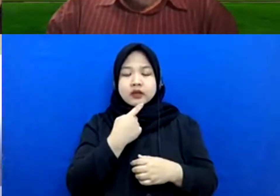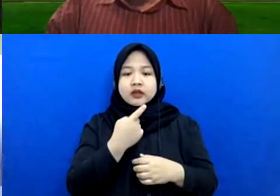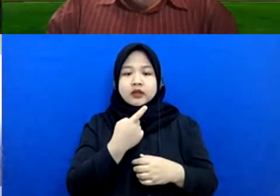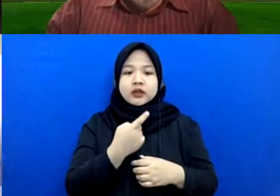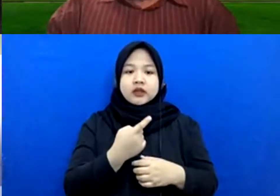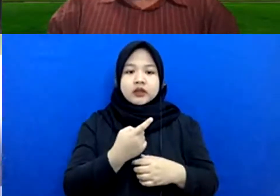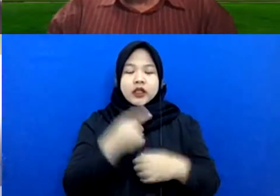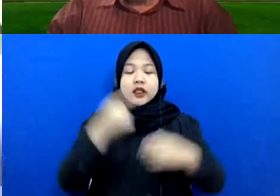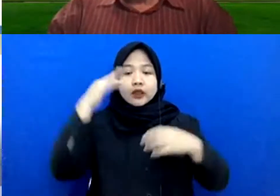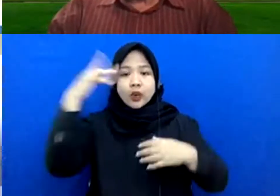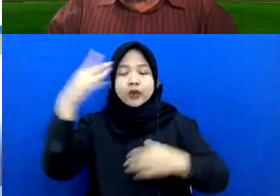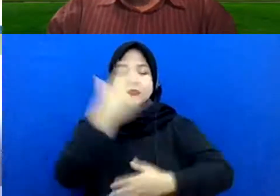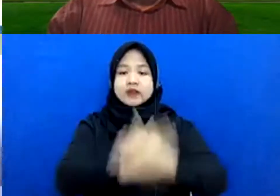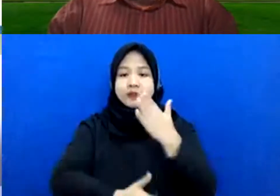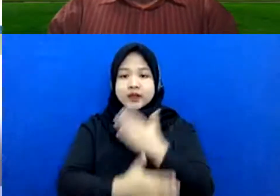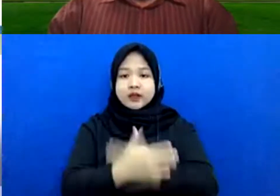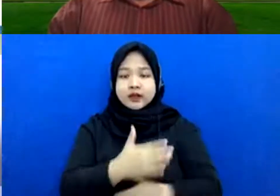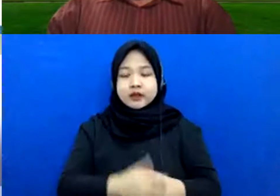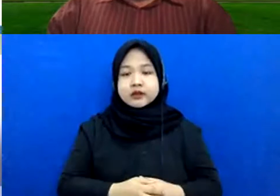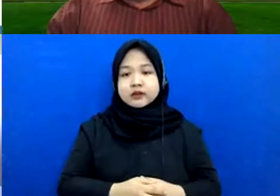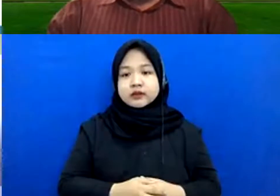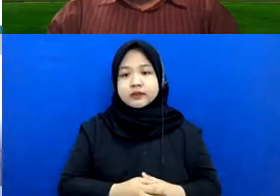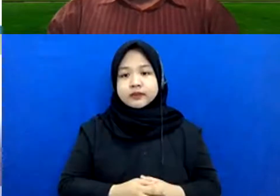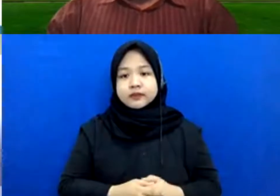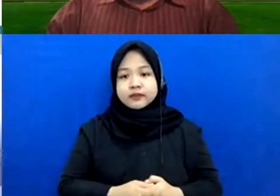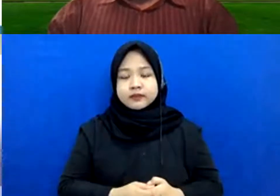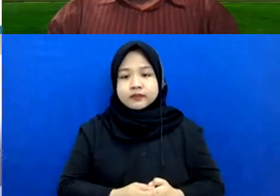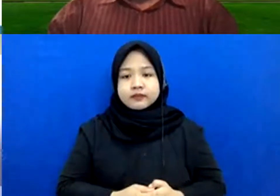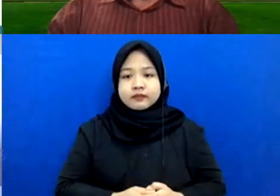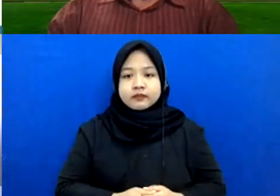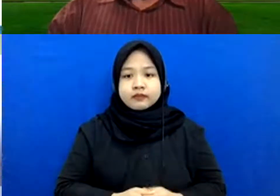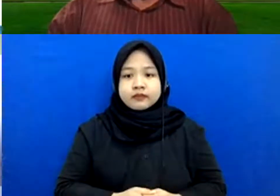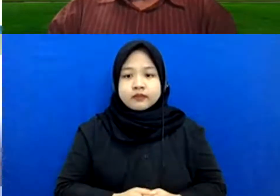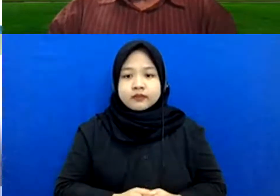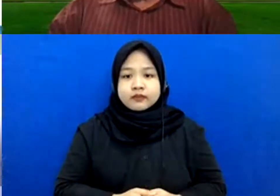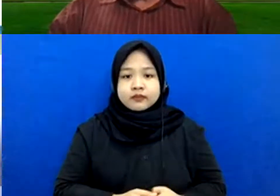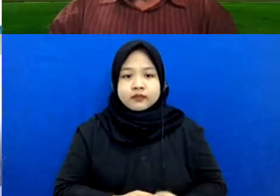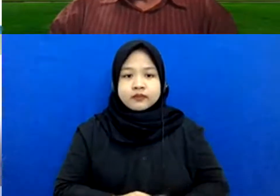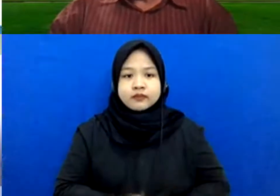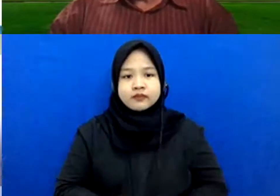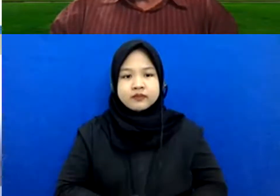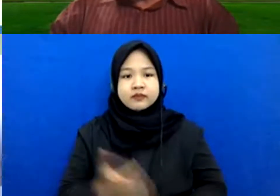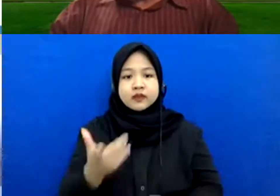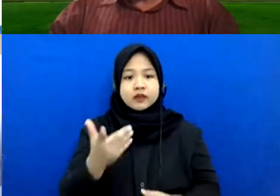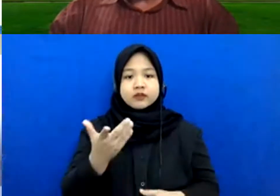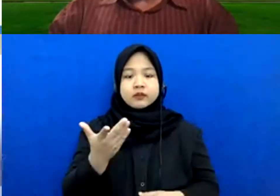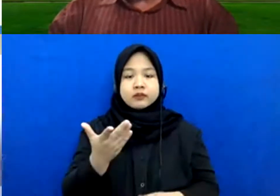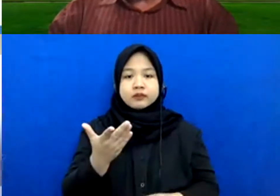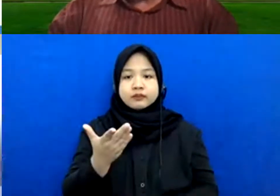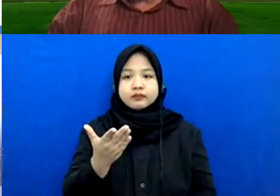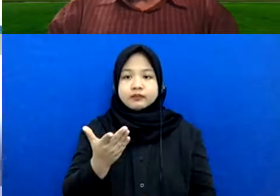disability theory. You haven't thought about using critical disability theory in education?